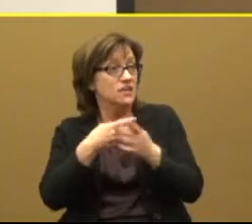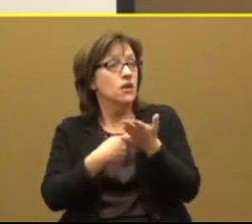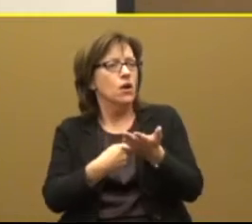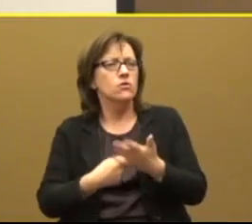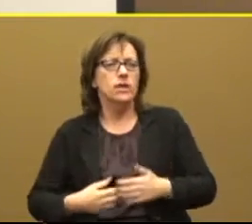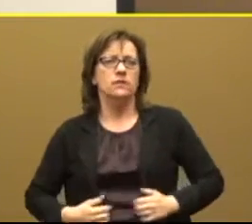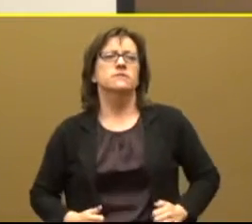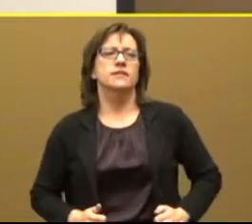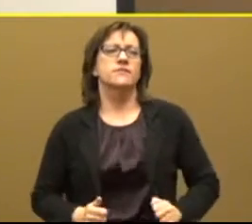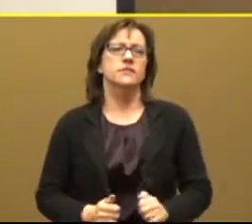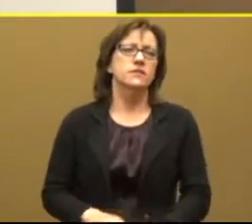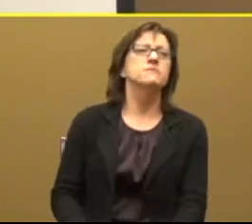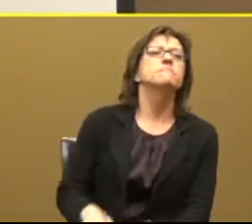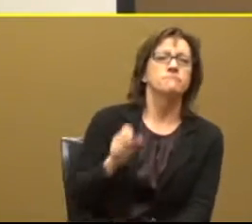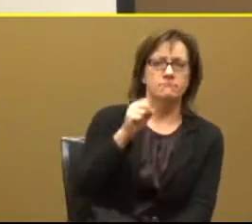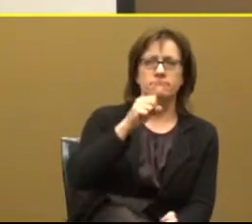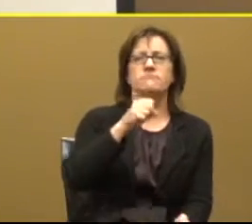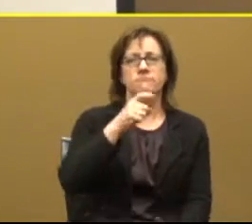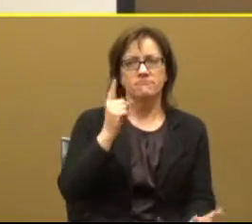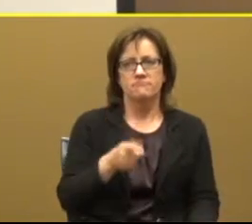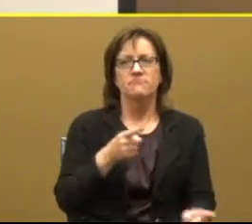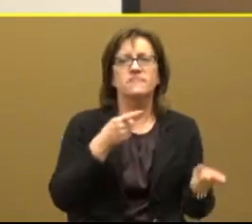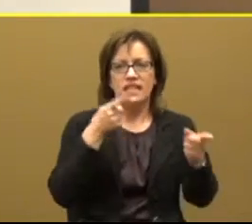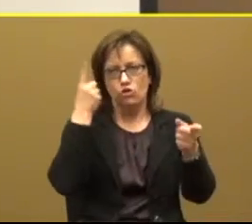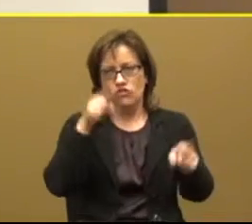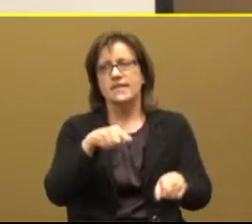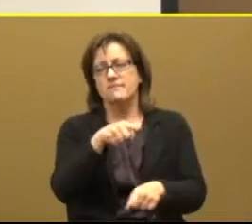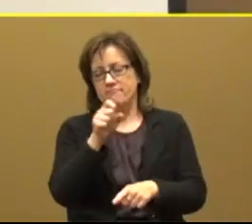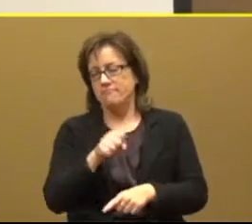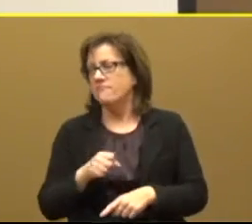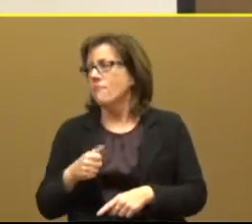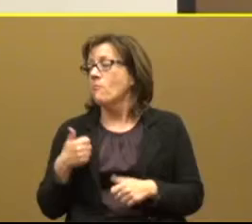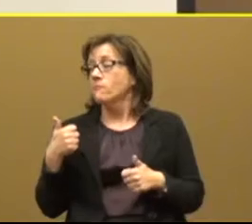discussion? Oh yeah, okay. Definitely. Perfect.